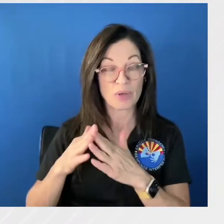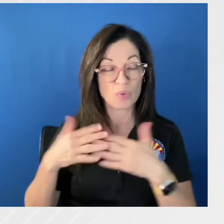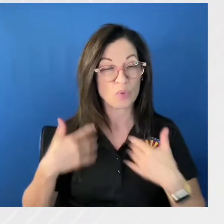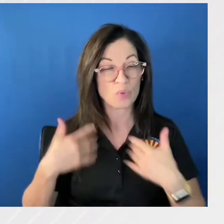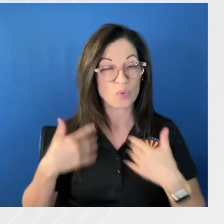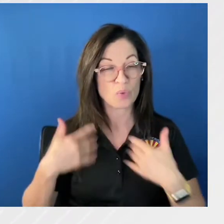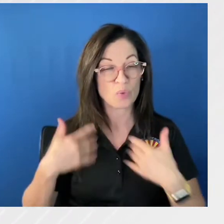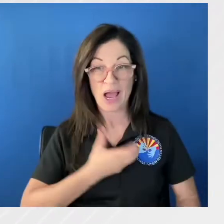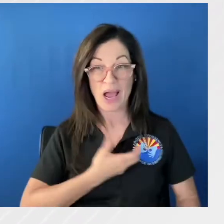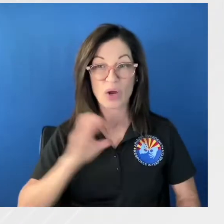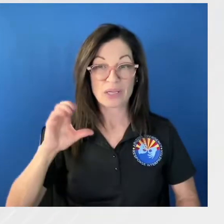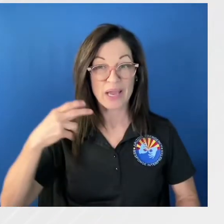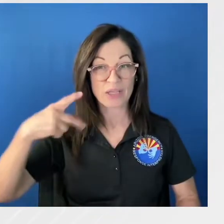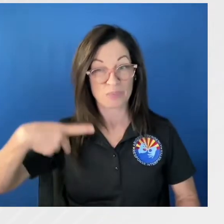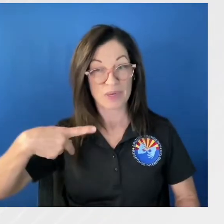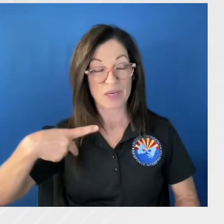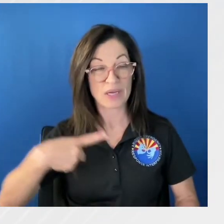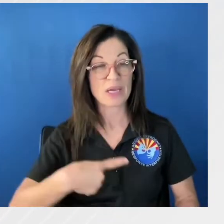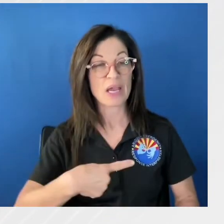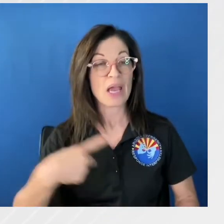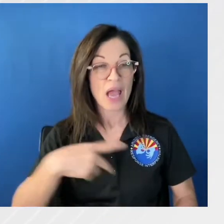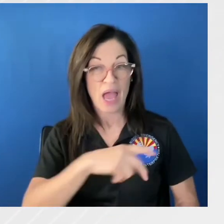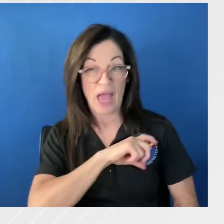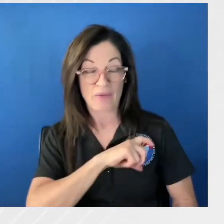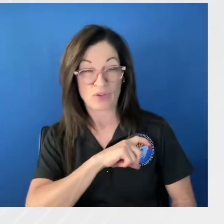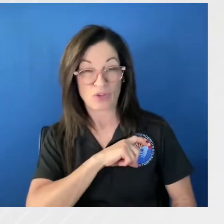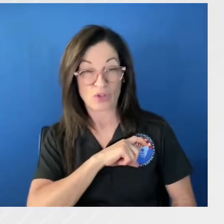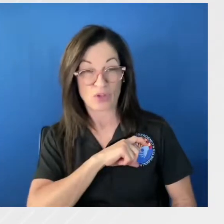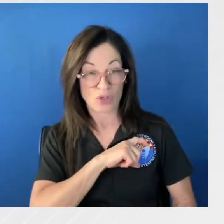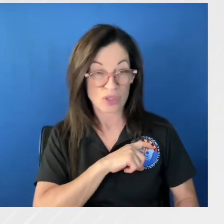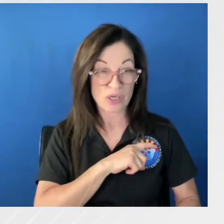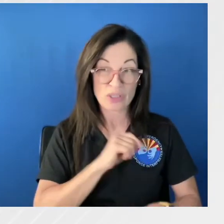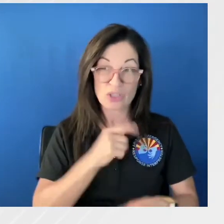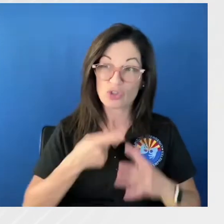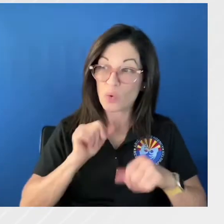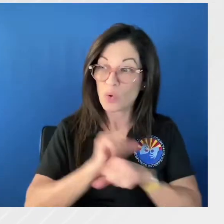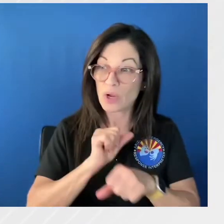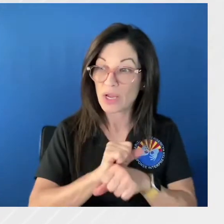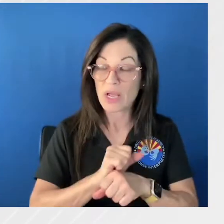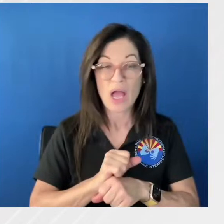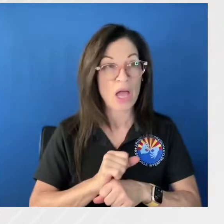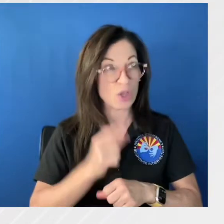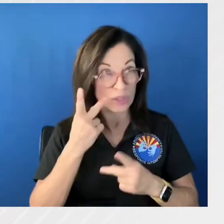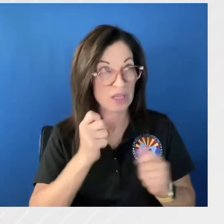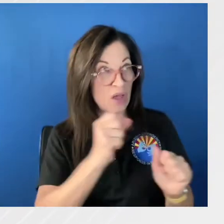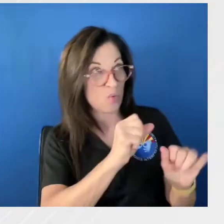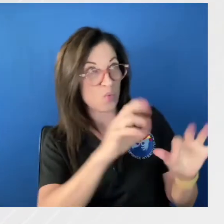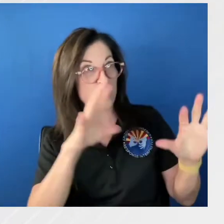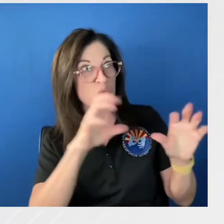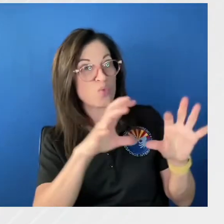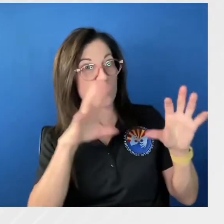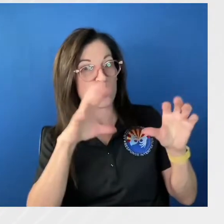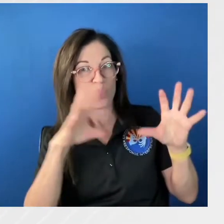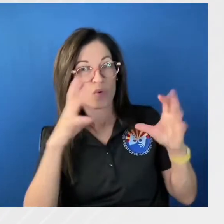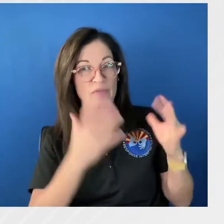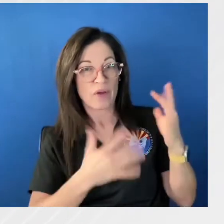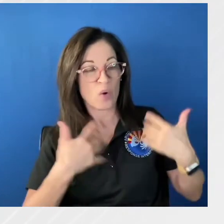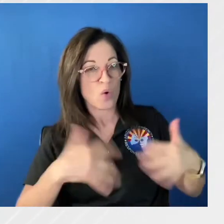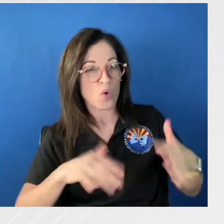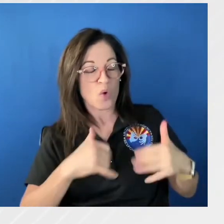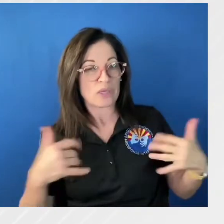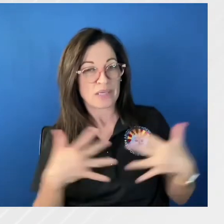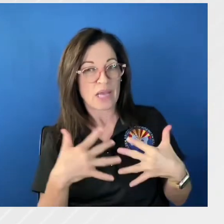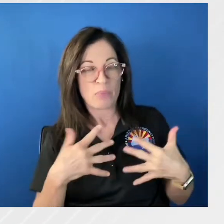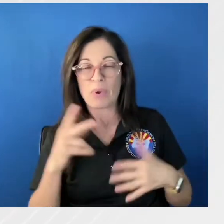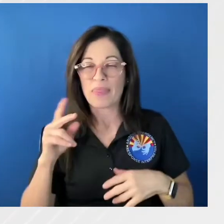we started evacuating, citizens flowed out of there. You could see the big glow. I mean, it was scary. I don't care who you are. But then it got to the point where we